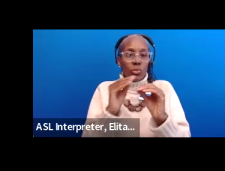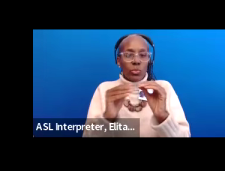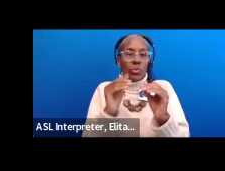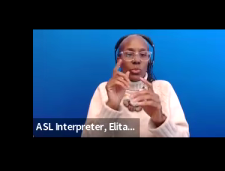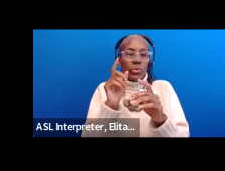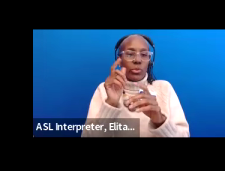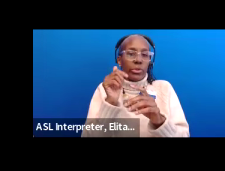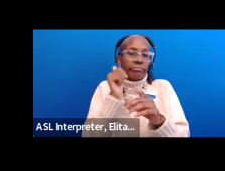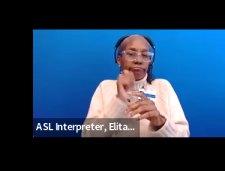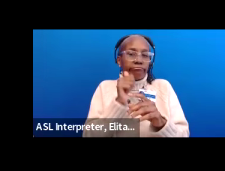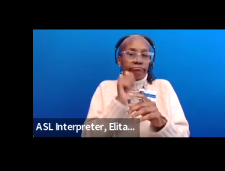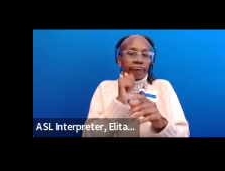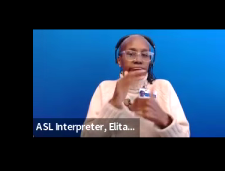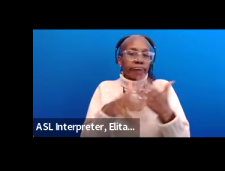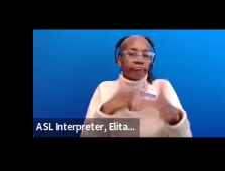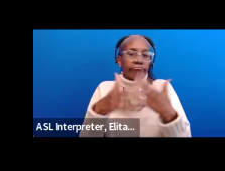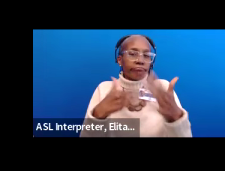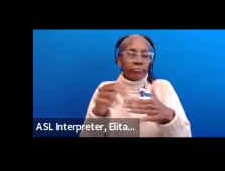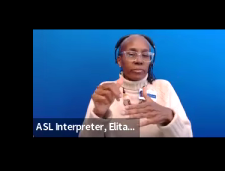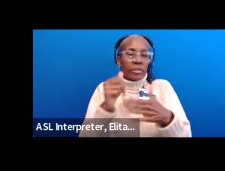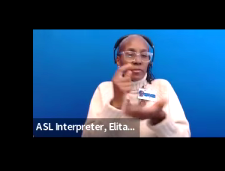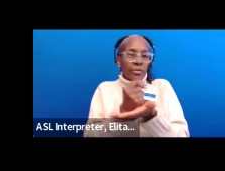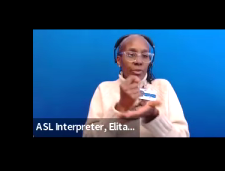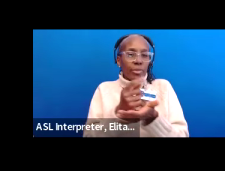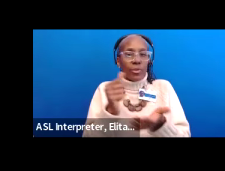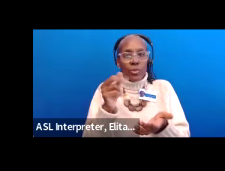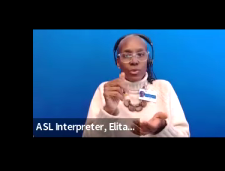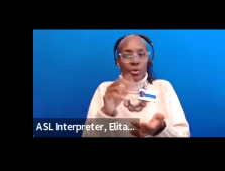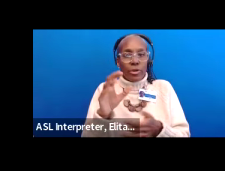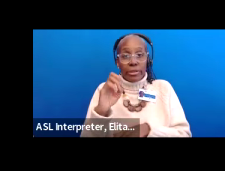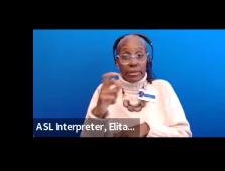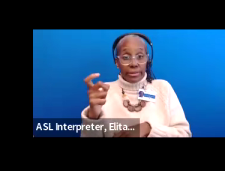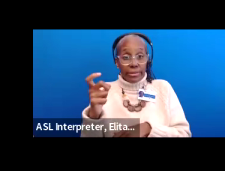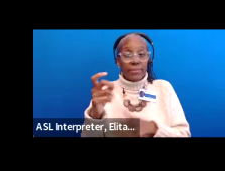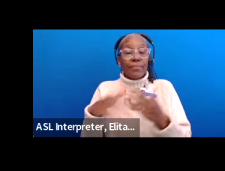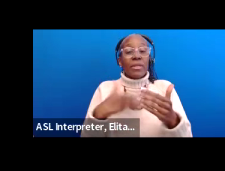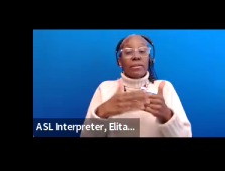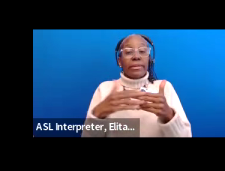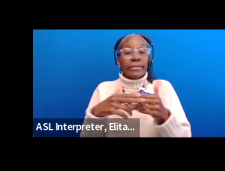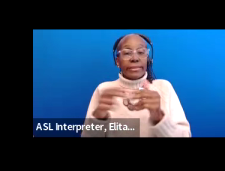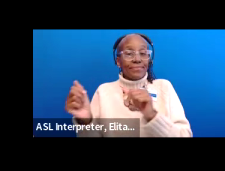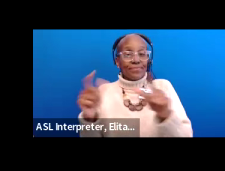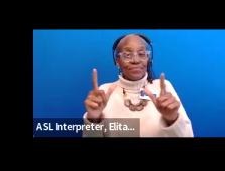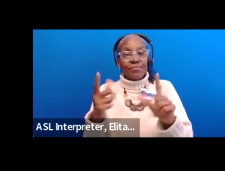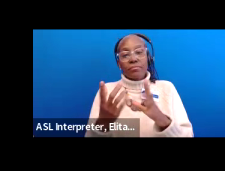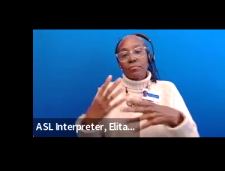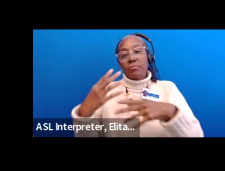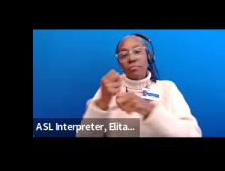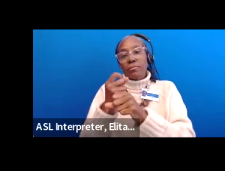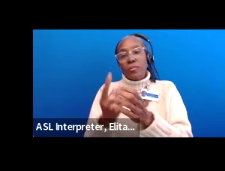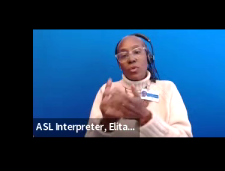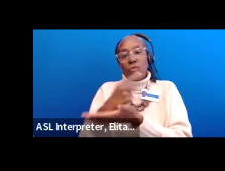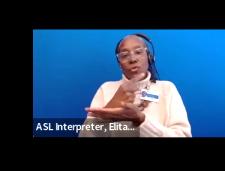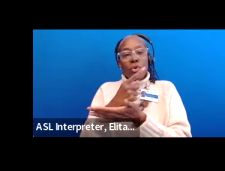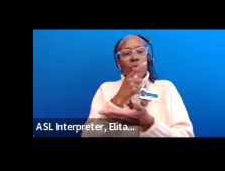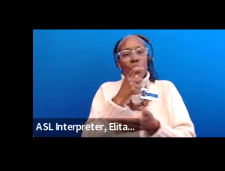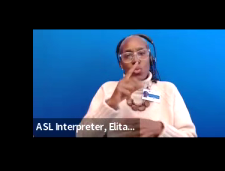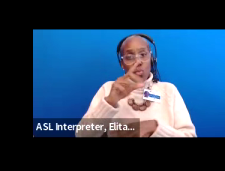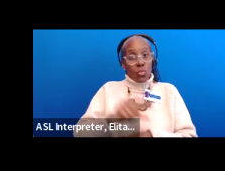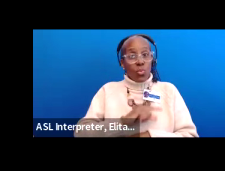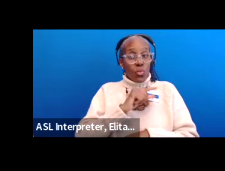with ARC-EX. Go to the next slide when you're ready. I just want to briefly review who is a